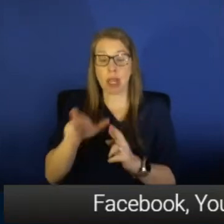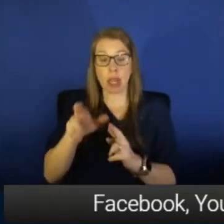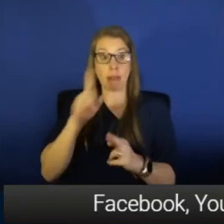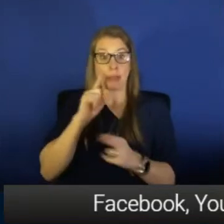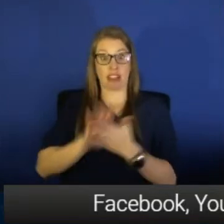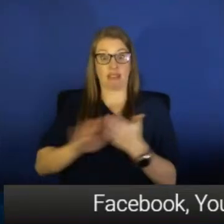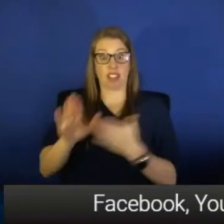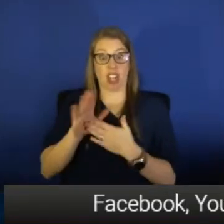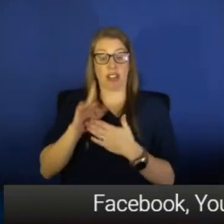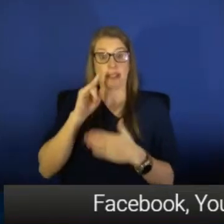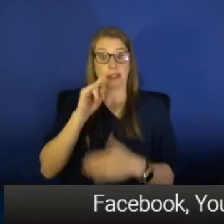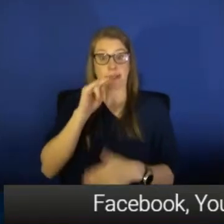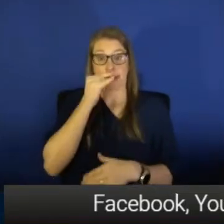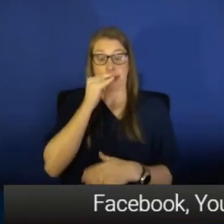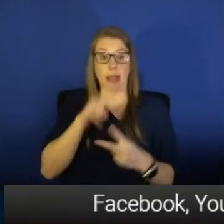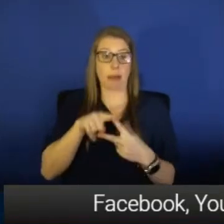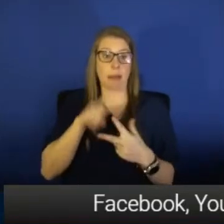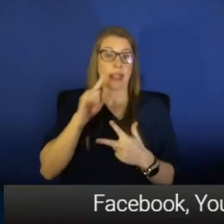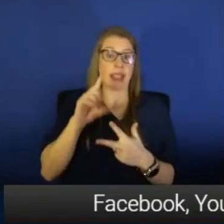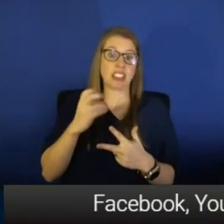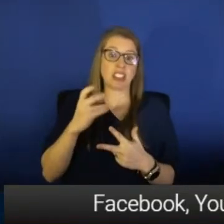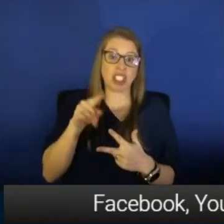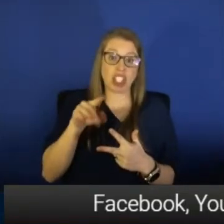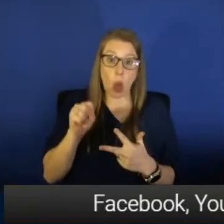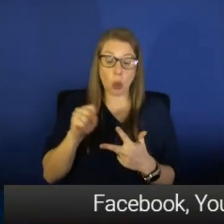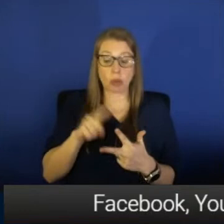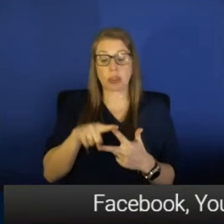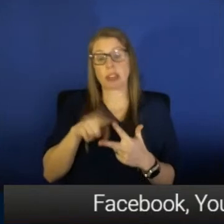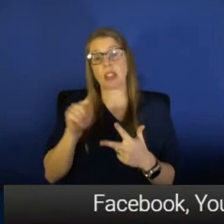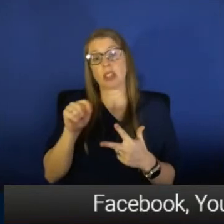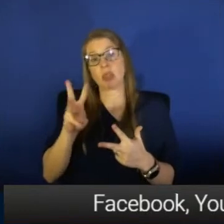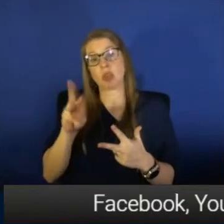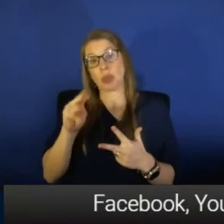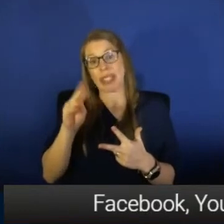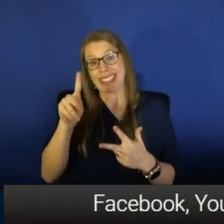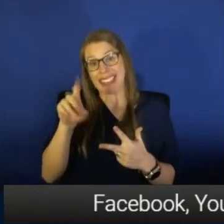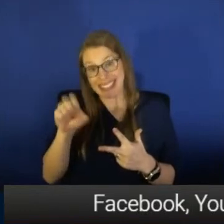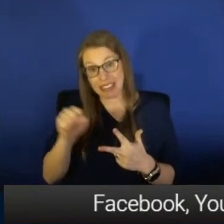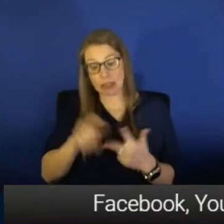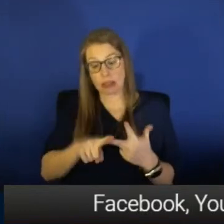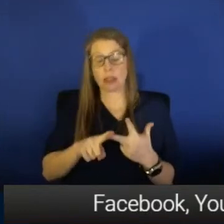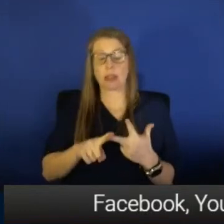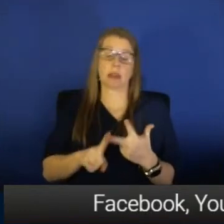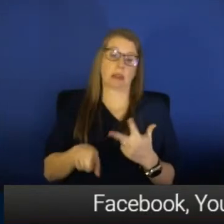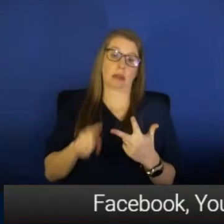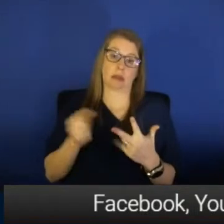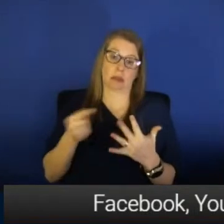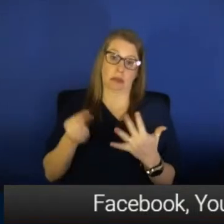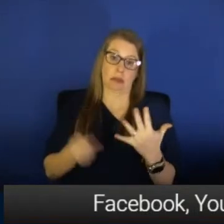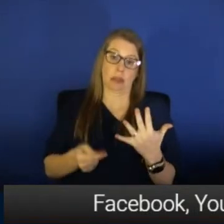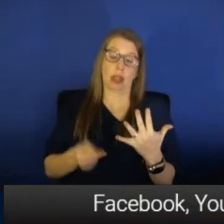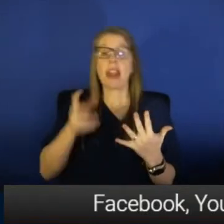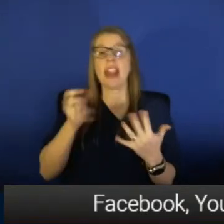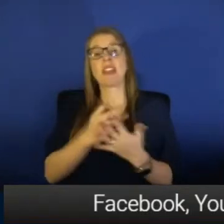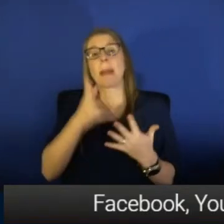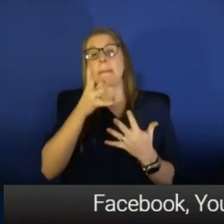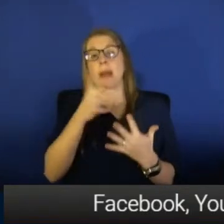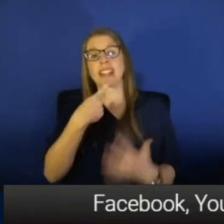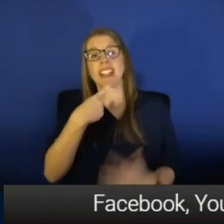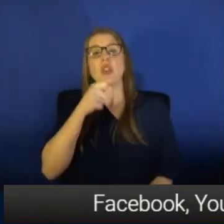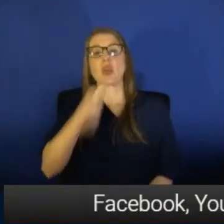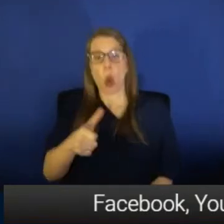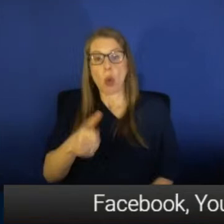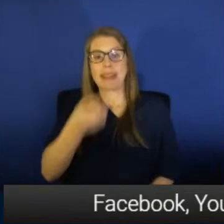Cheetos and Twinkies and pizza at midnight and all the things that, all the things your mom says don't eat. So do they take